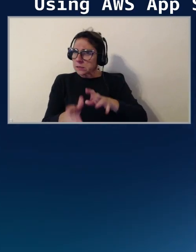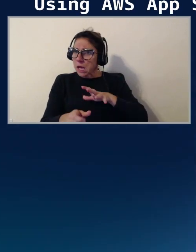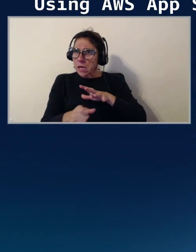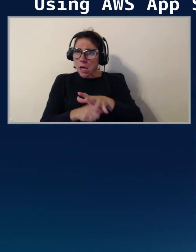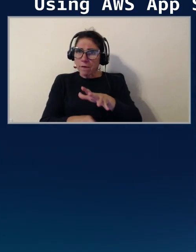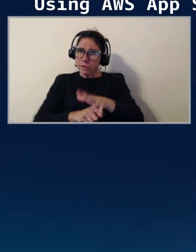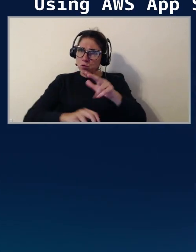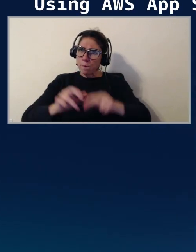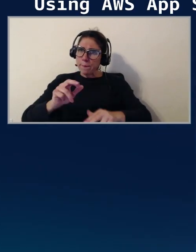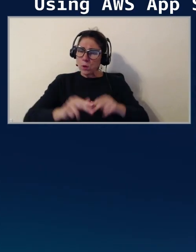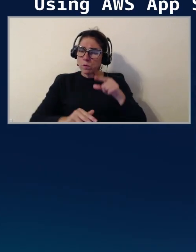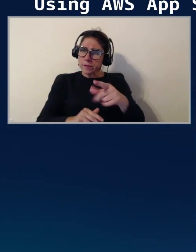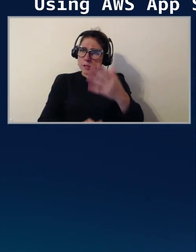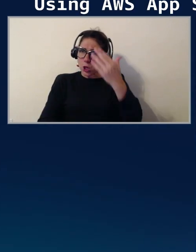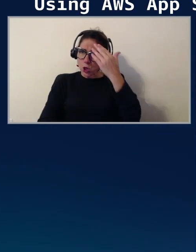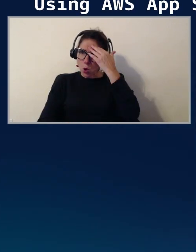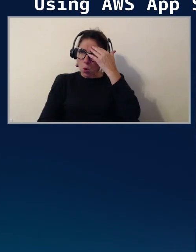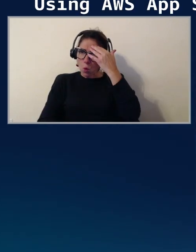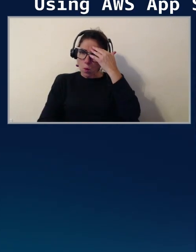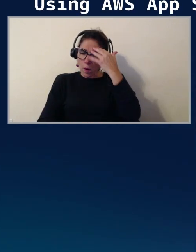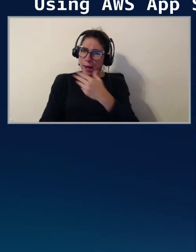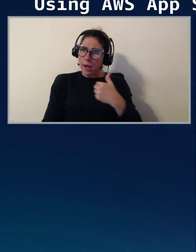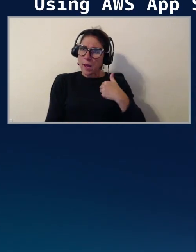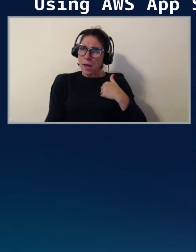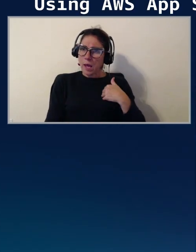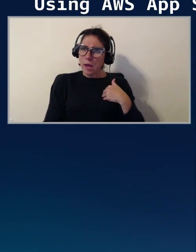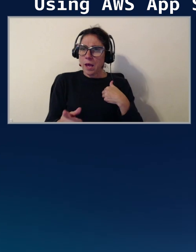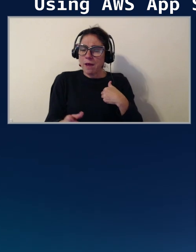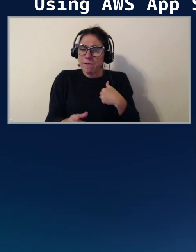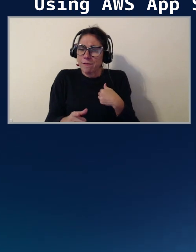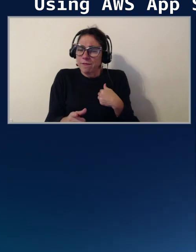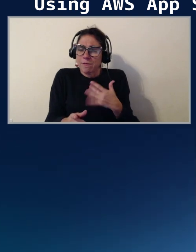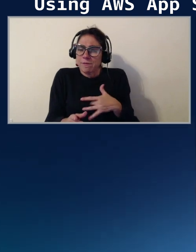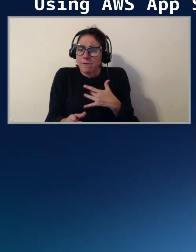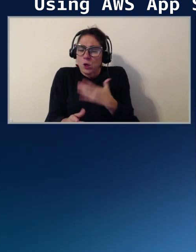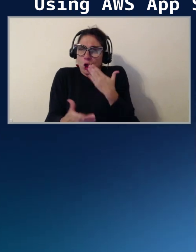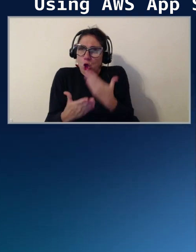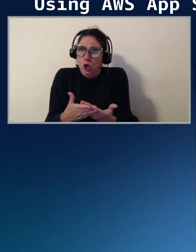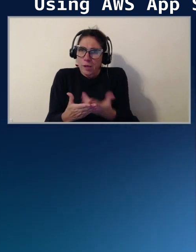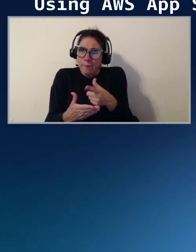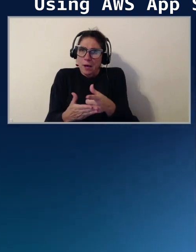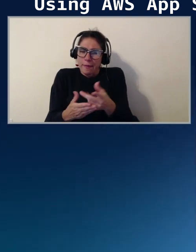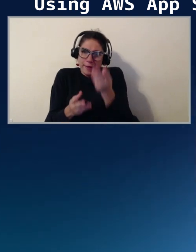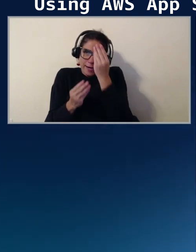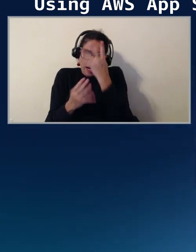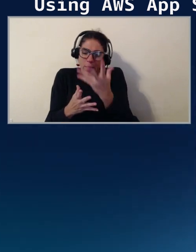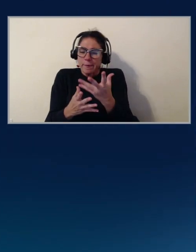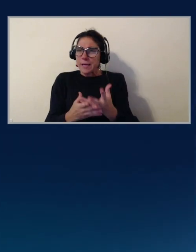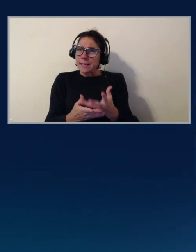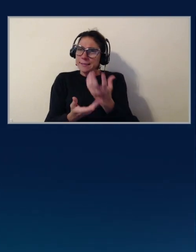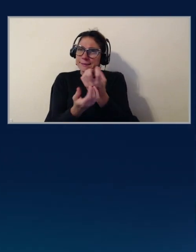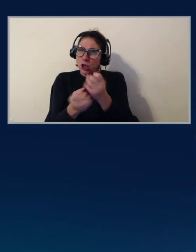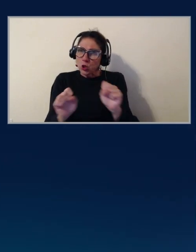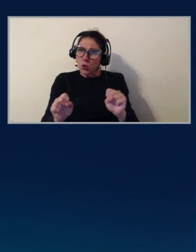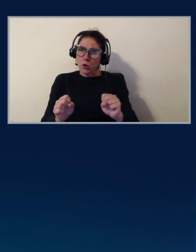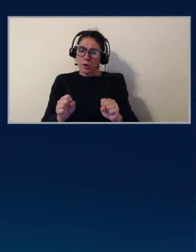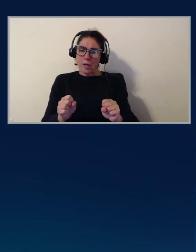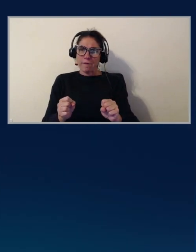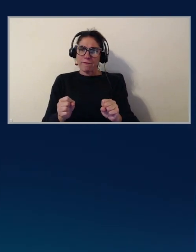like this and then know and have the warm and fuzzies about the data being kept secure and having granular access control,